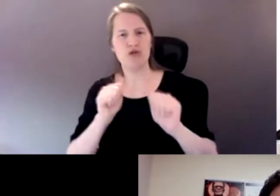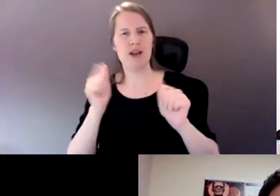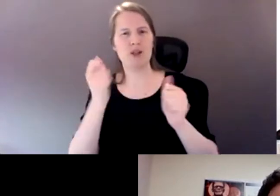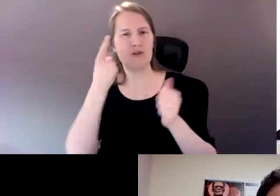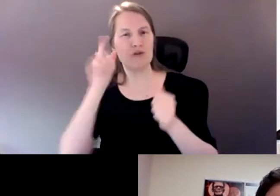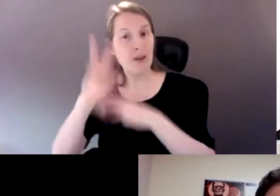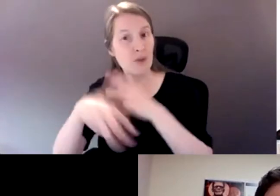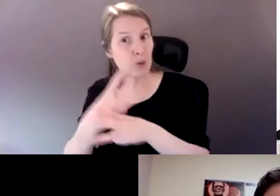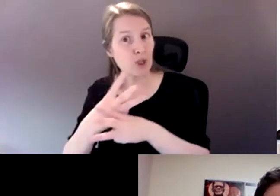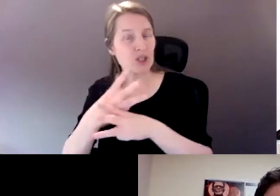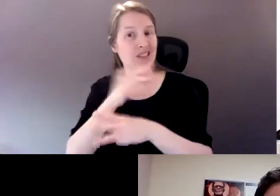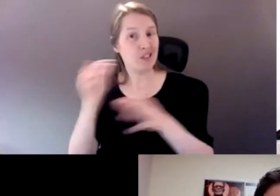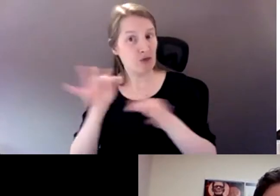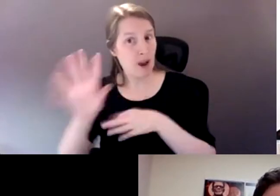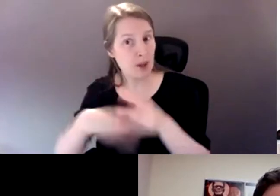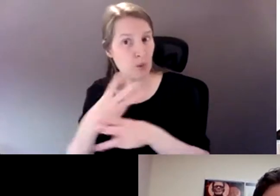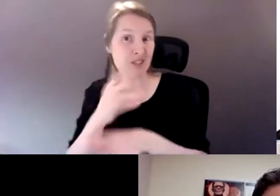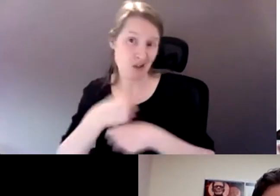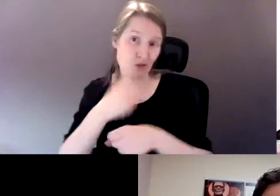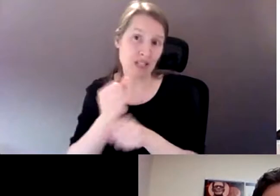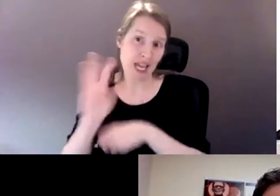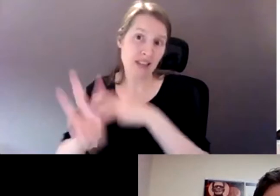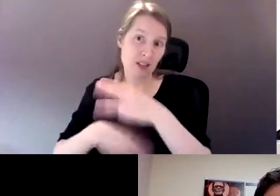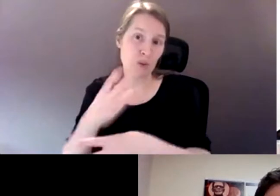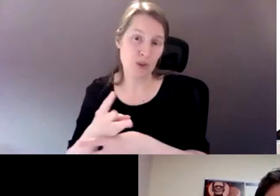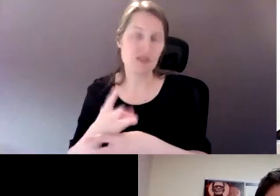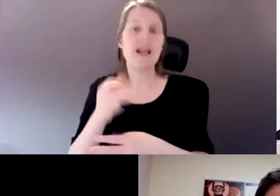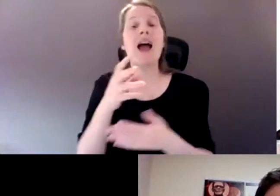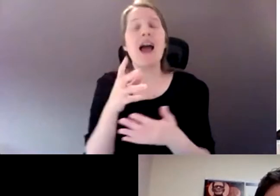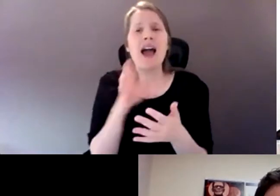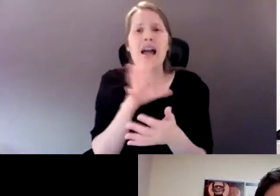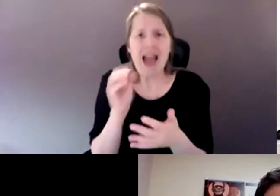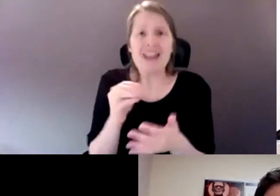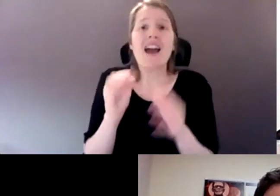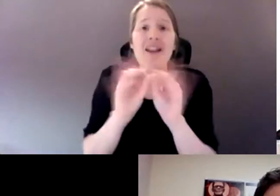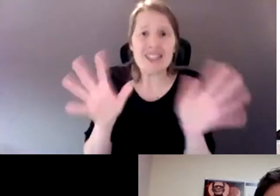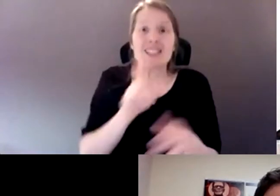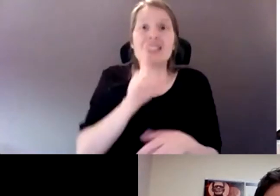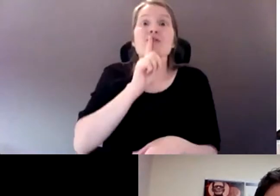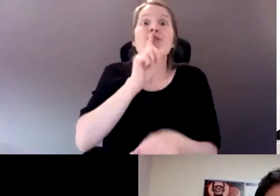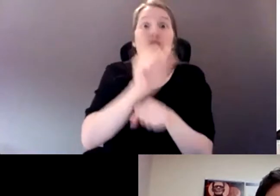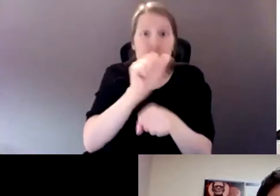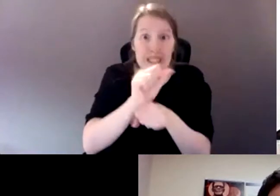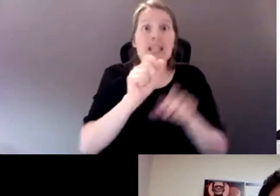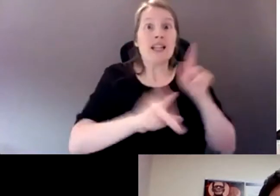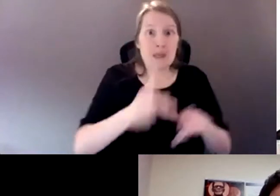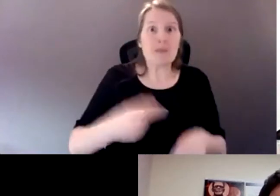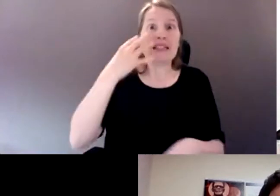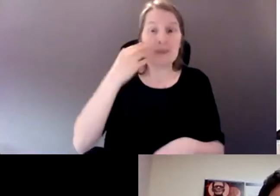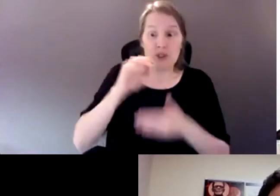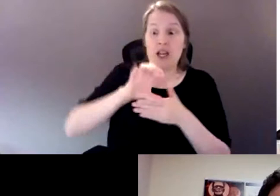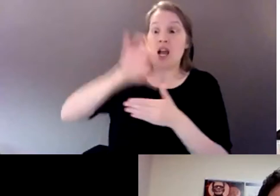to create their world? And with what consequences, perhaps, for people who the culture then comes